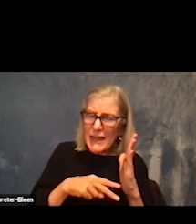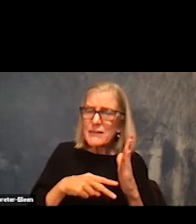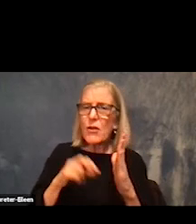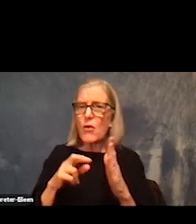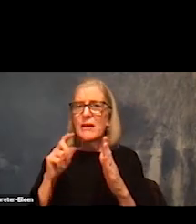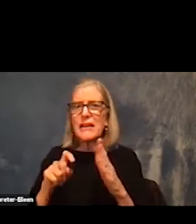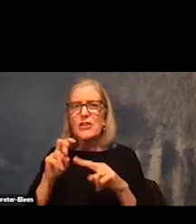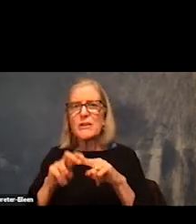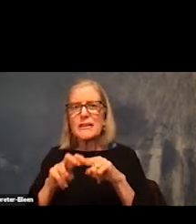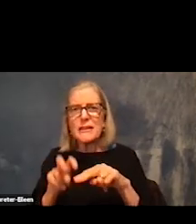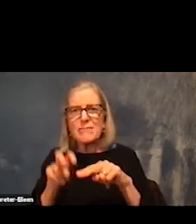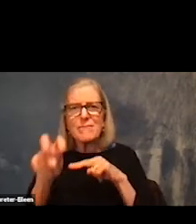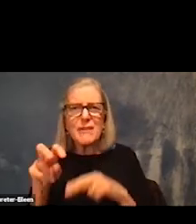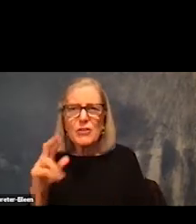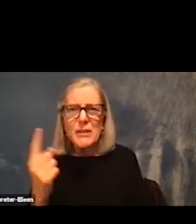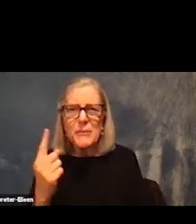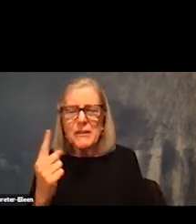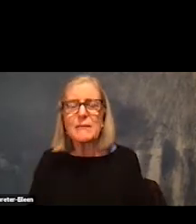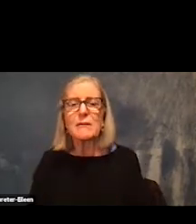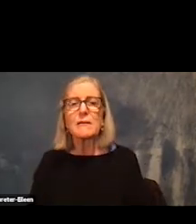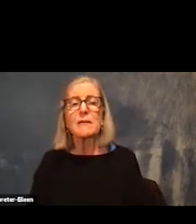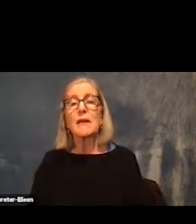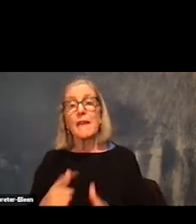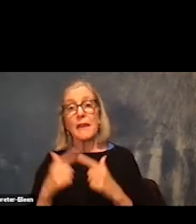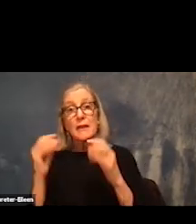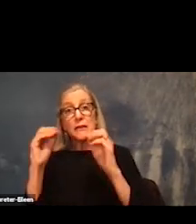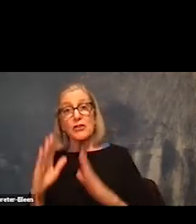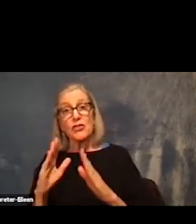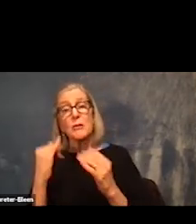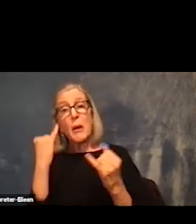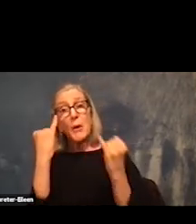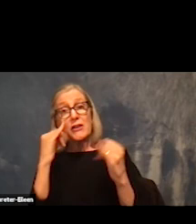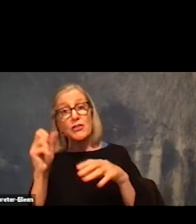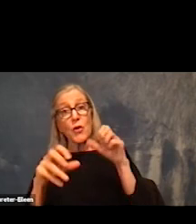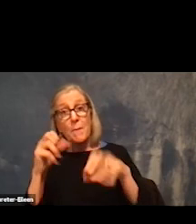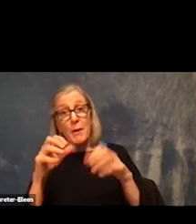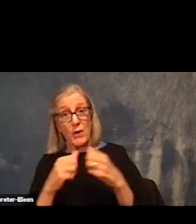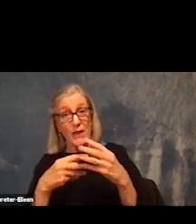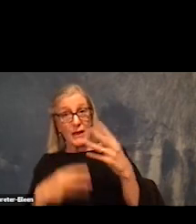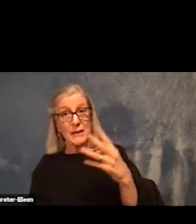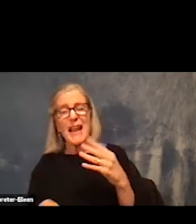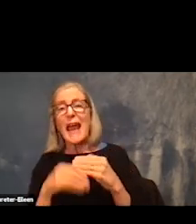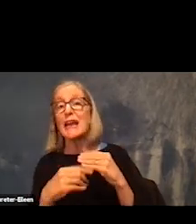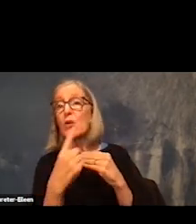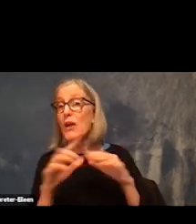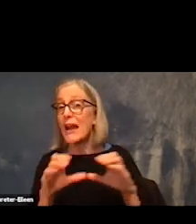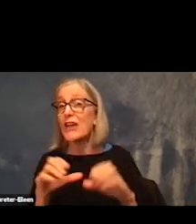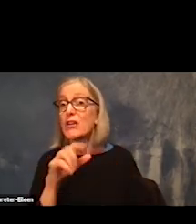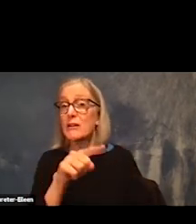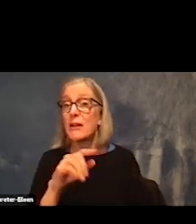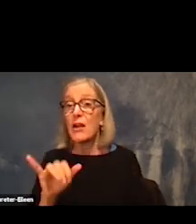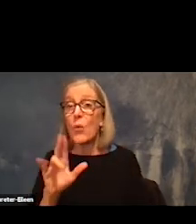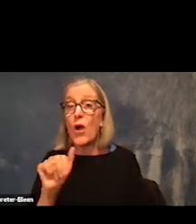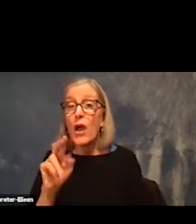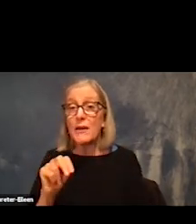with him to brainstorm the list. And they added an action that he suggested. What about, I can ask a